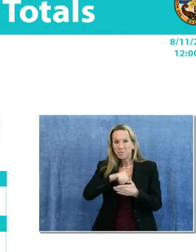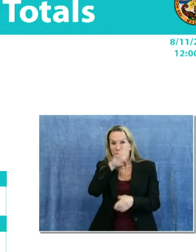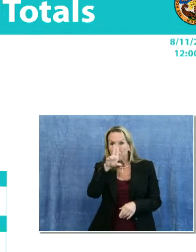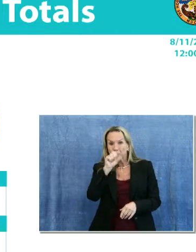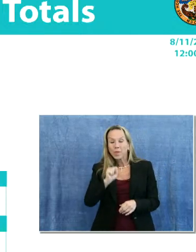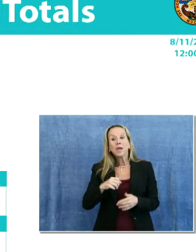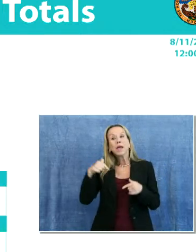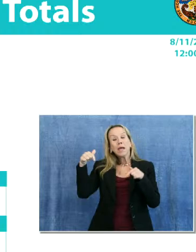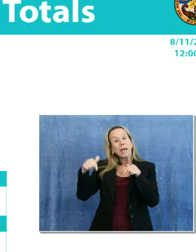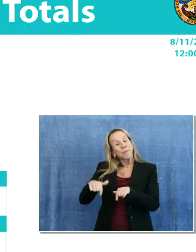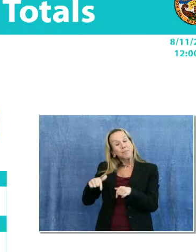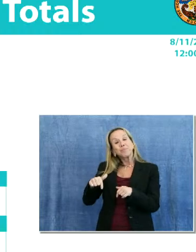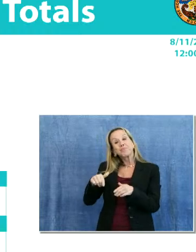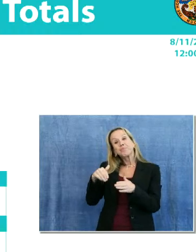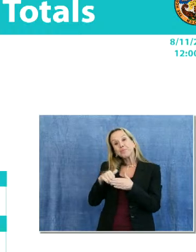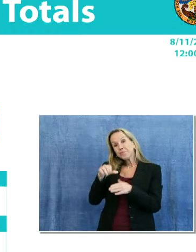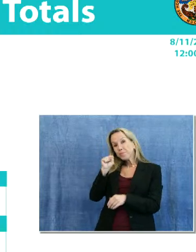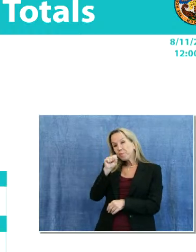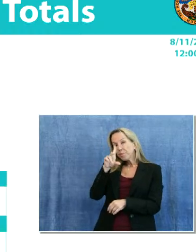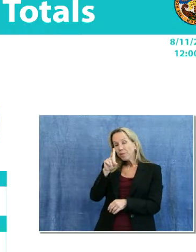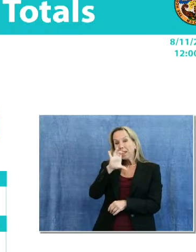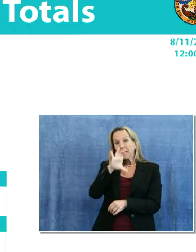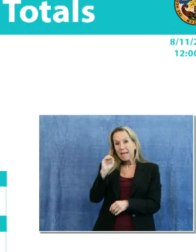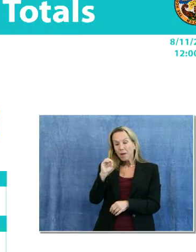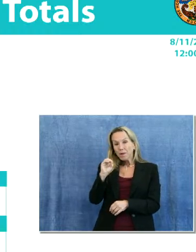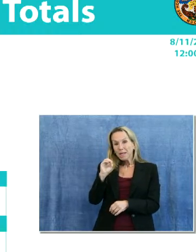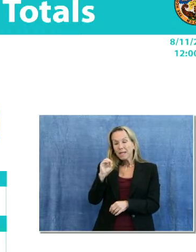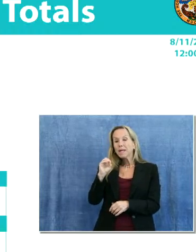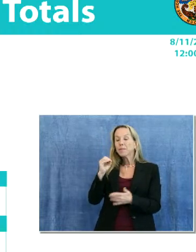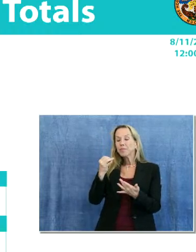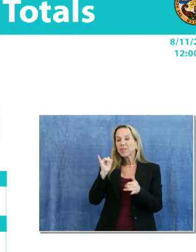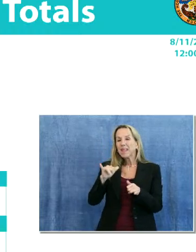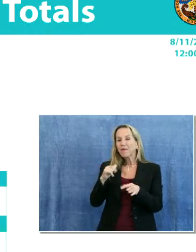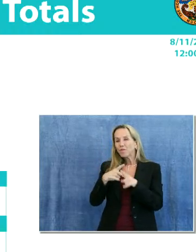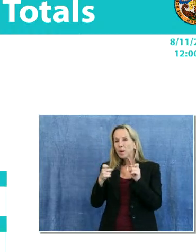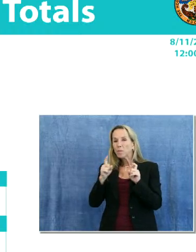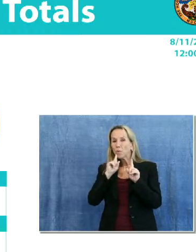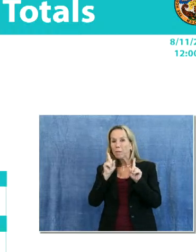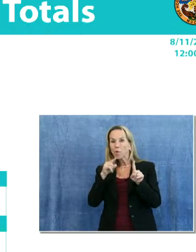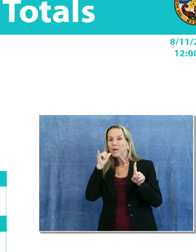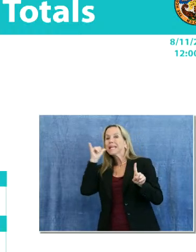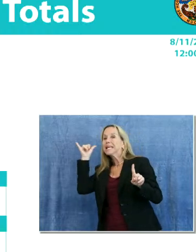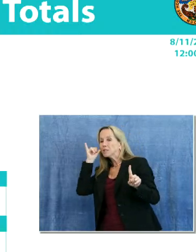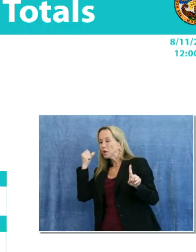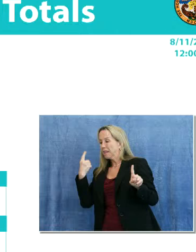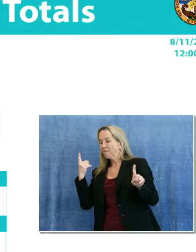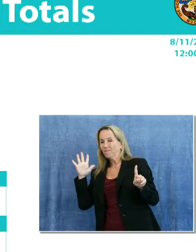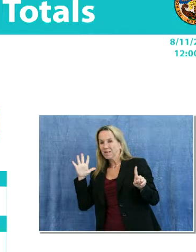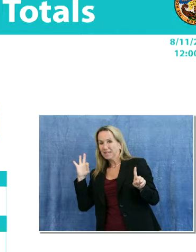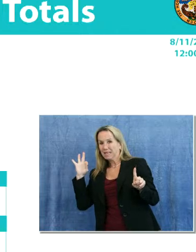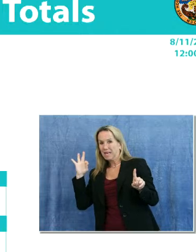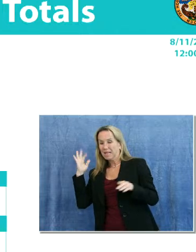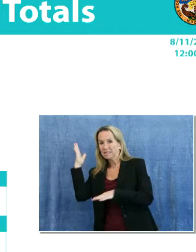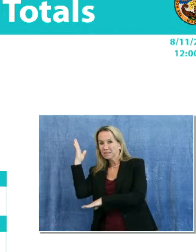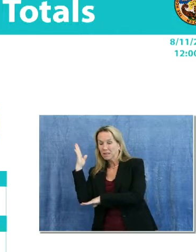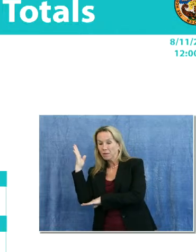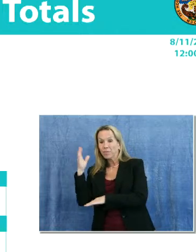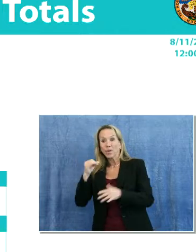in San Diego County are from reports as of 11:59 yesterday. Today, there is a total